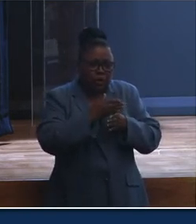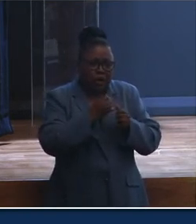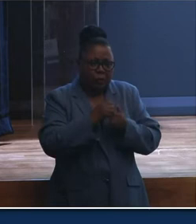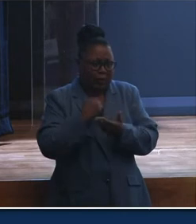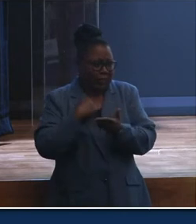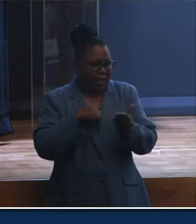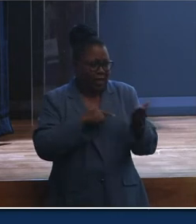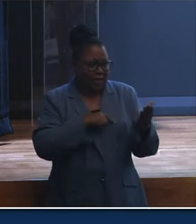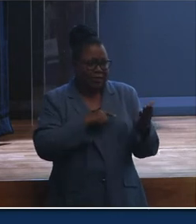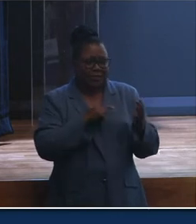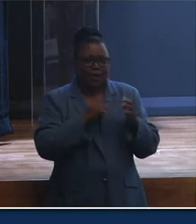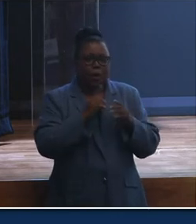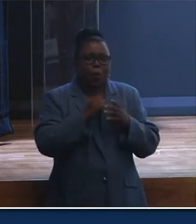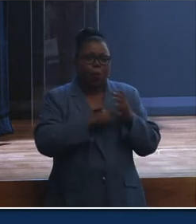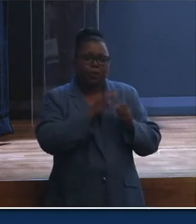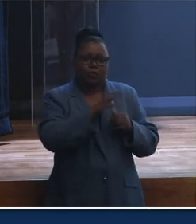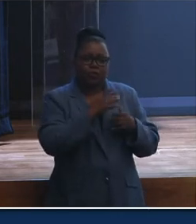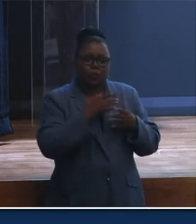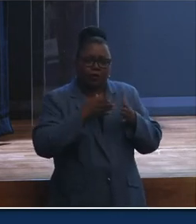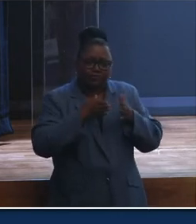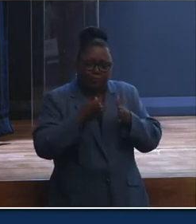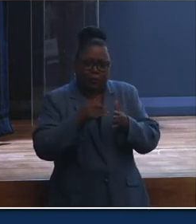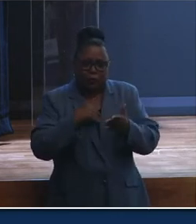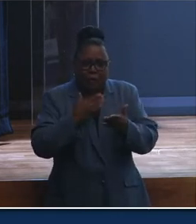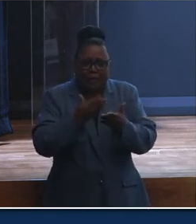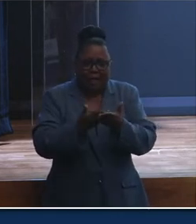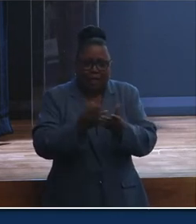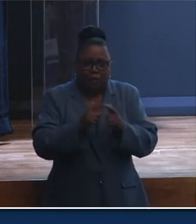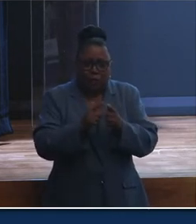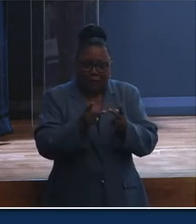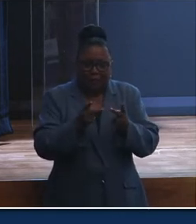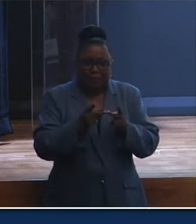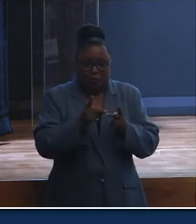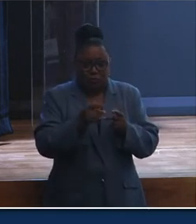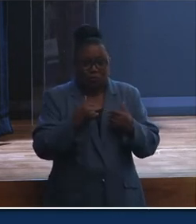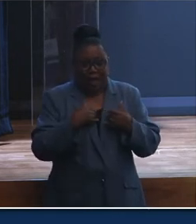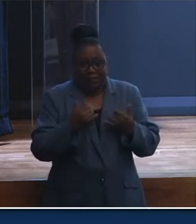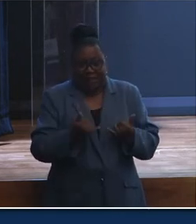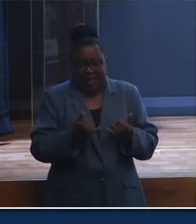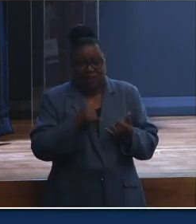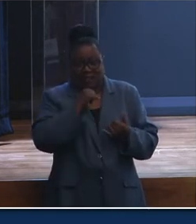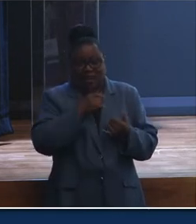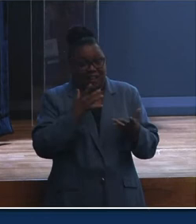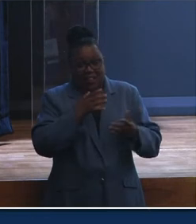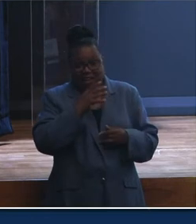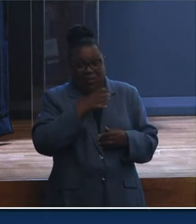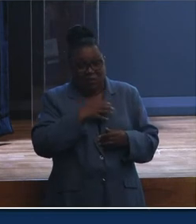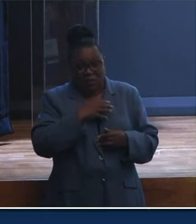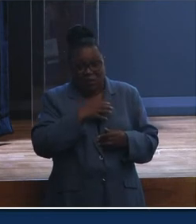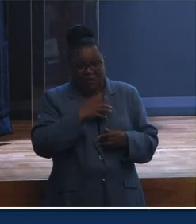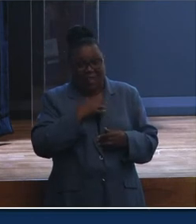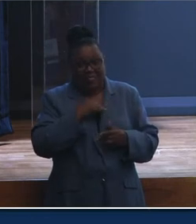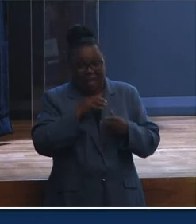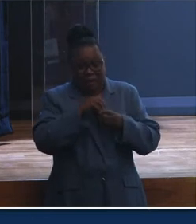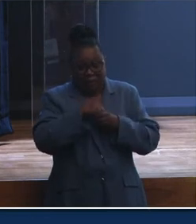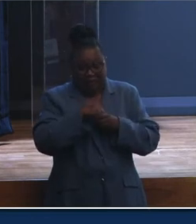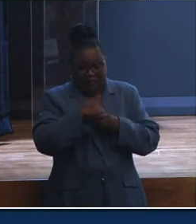us what your path was to get to the position that you have now. There are not a lot of women that are